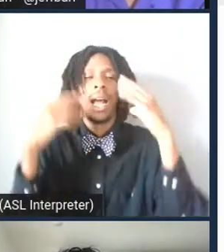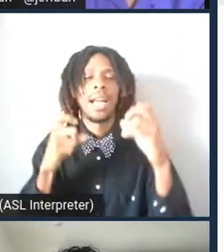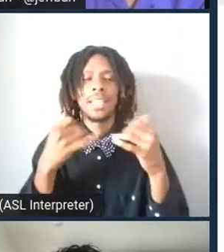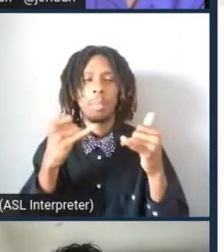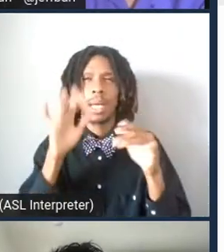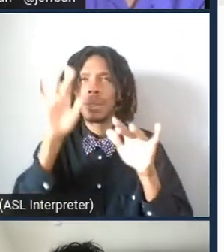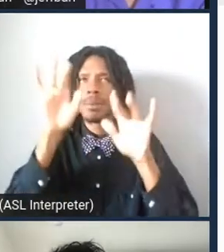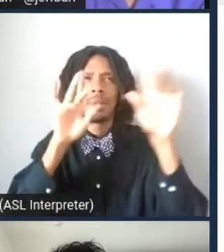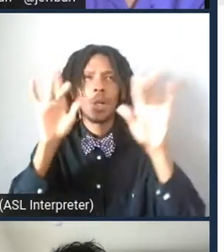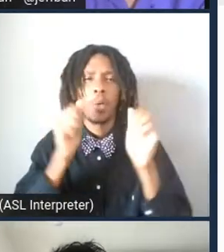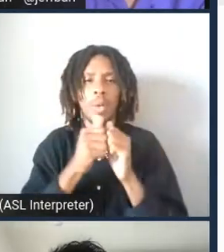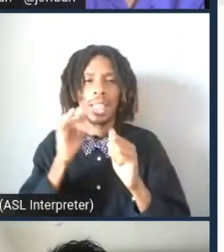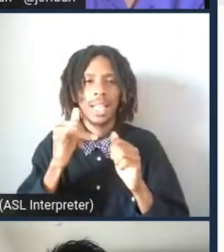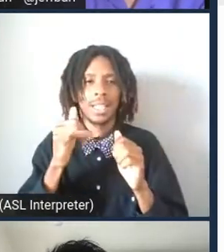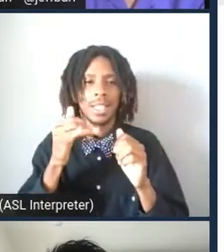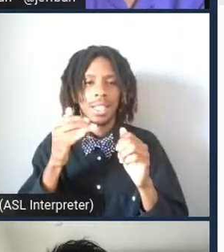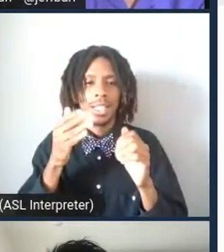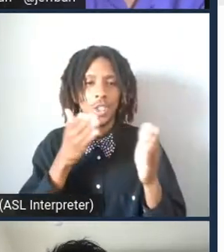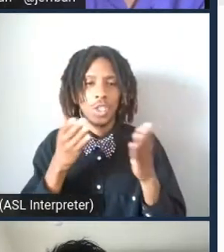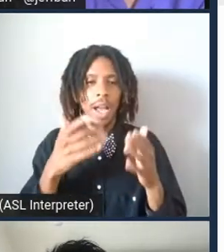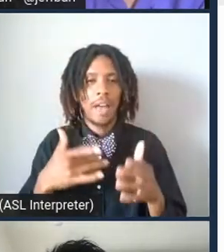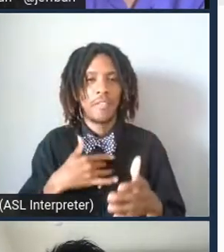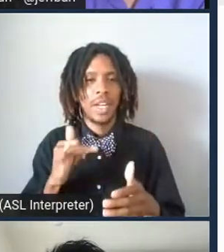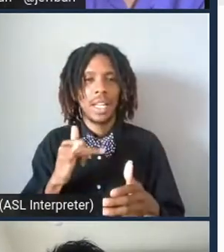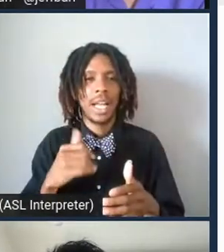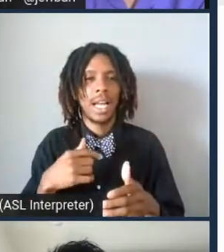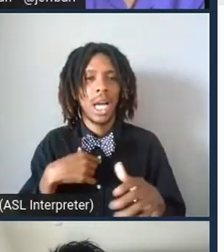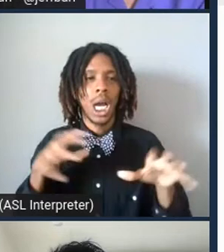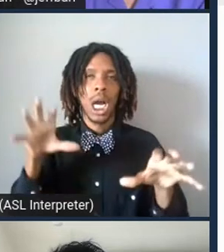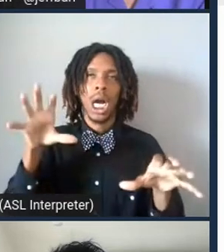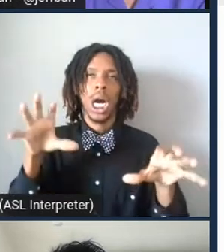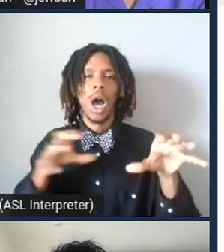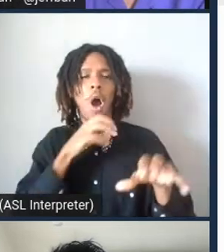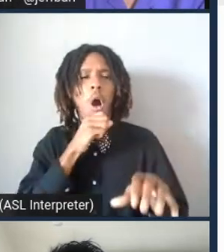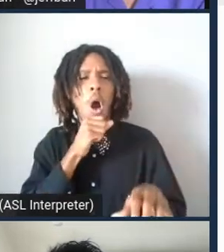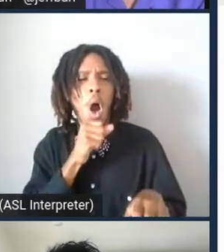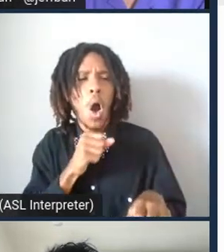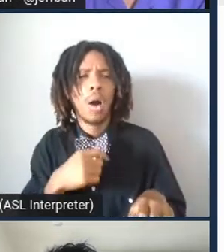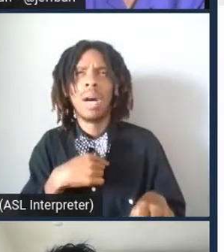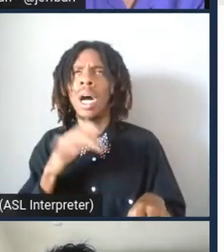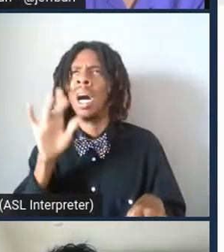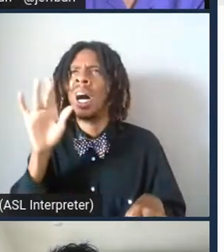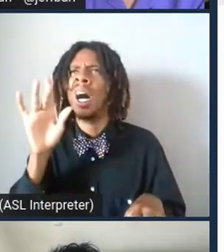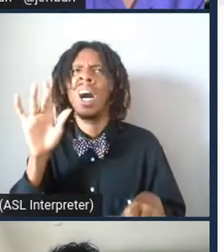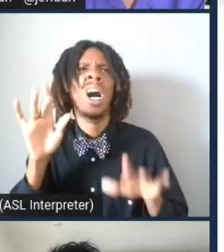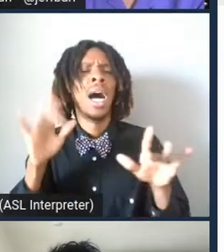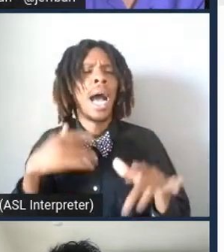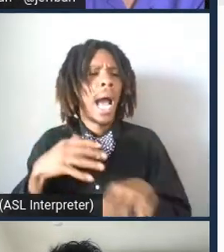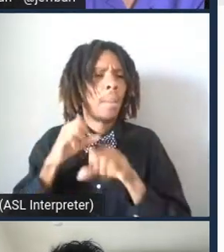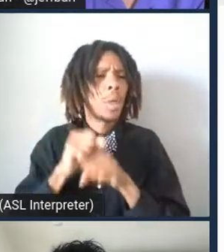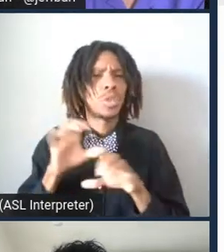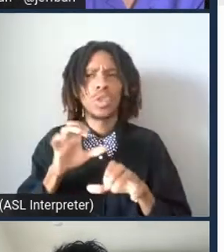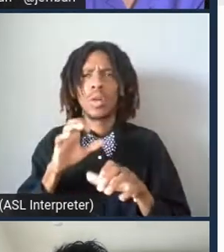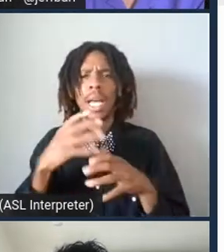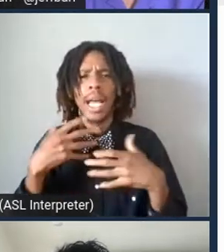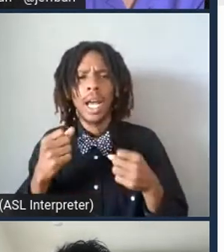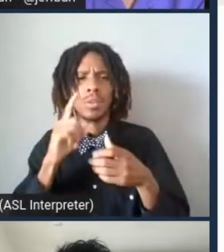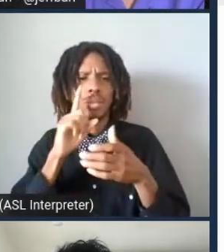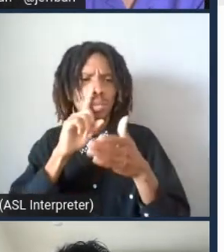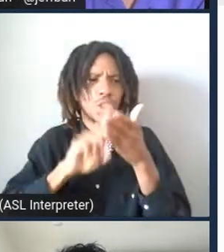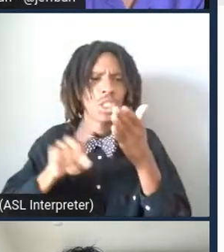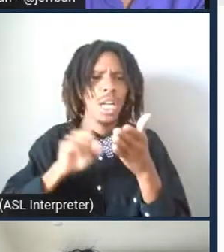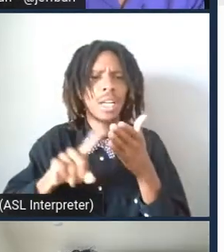think I definitely feel like a dinosaur because, you know, I'm used to putting together this kind of health check, cobbling together, you